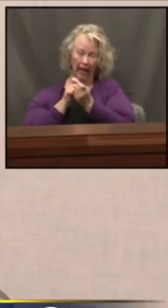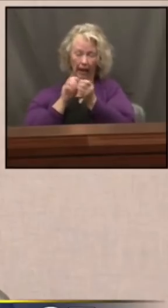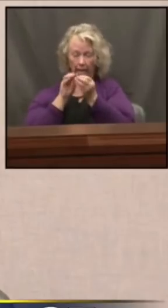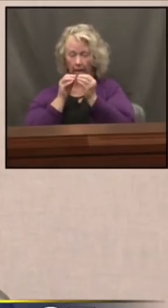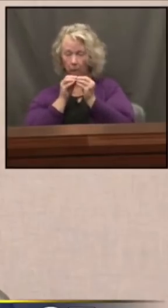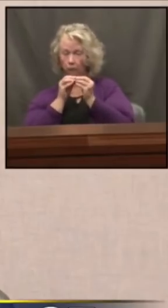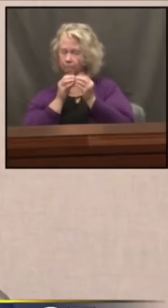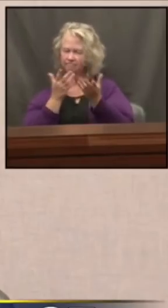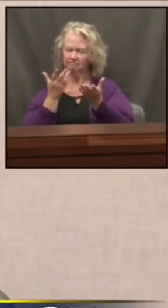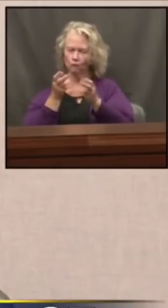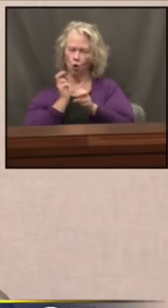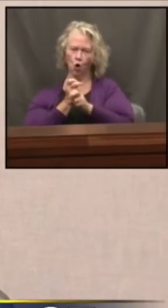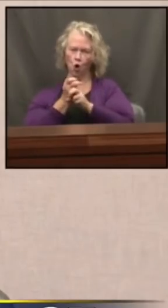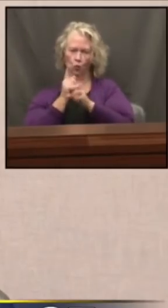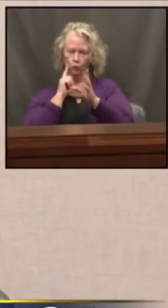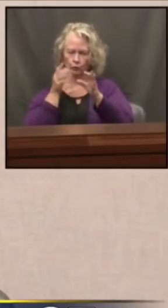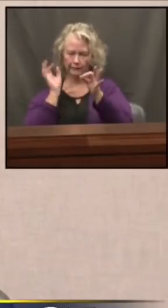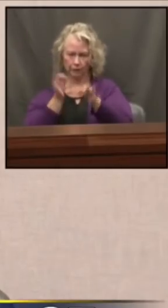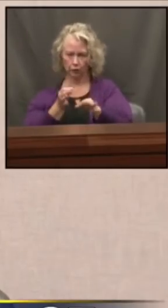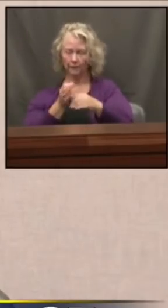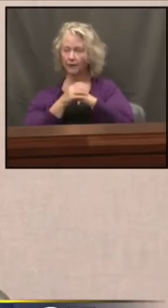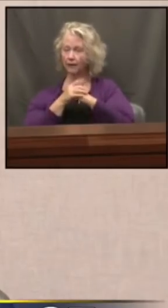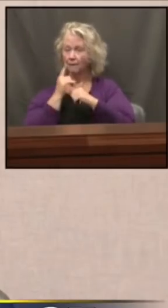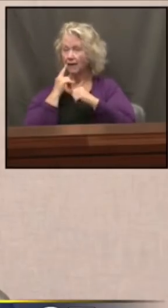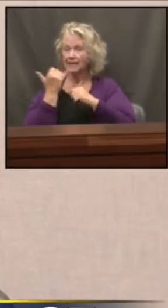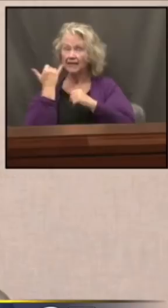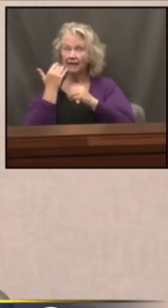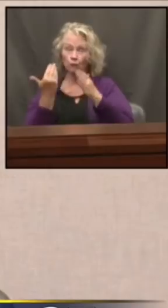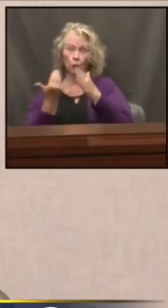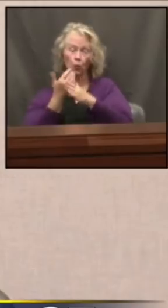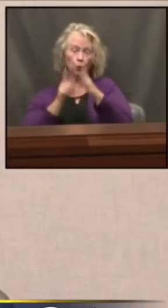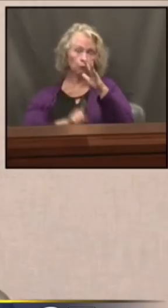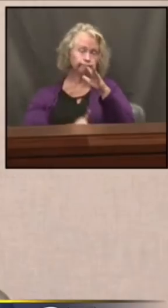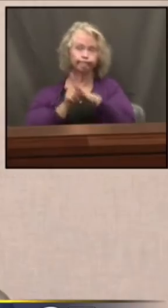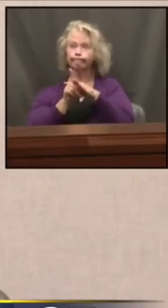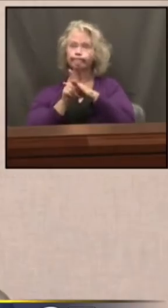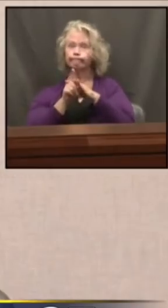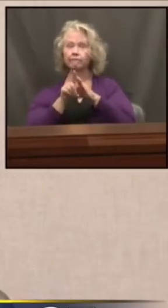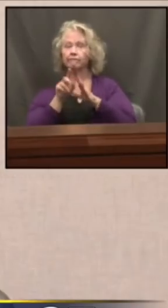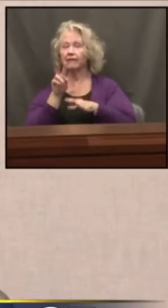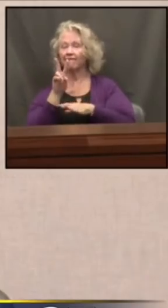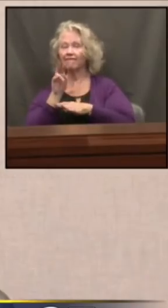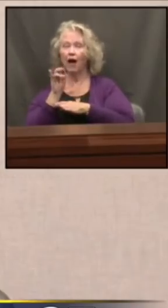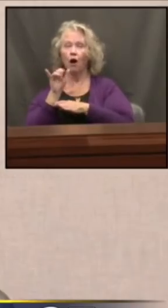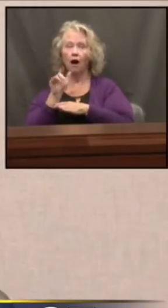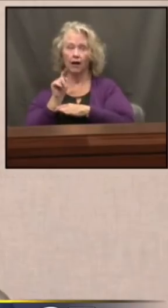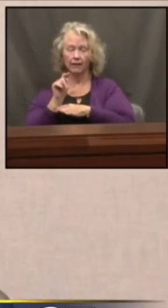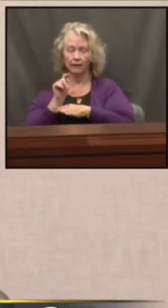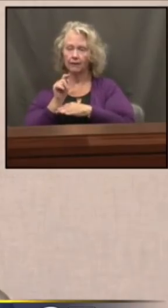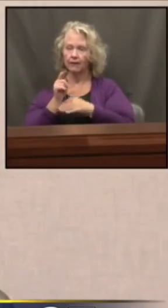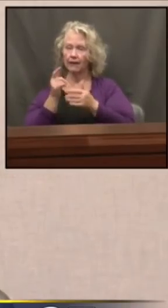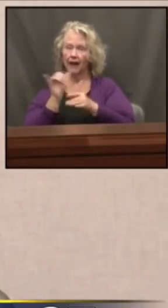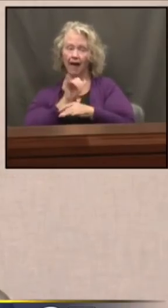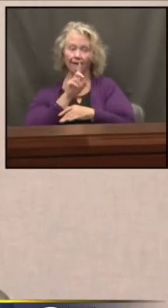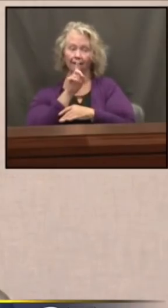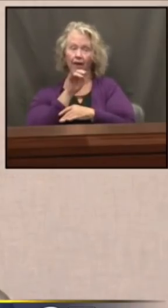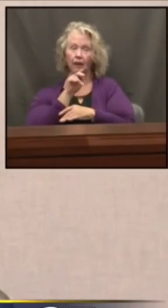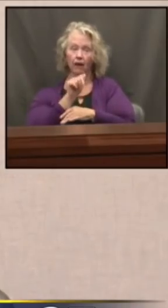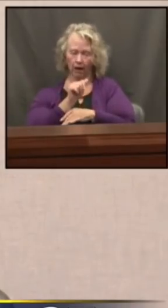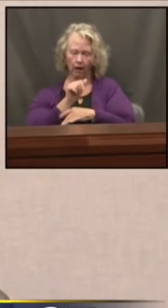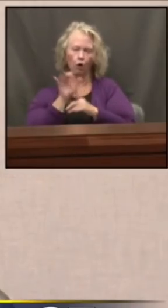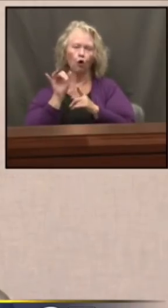hard to come up with because, you know, a new variant could throw us a curveball and be very more infectious, just the way the Delta variant